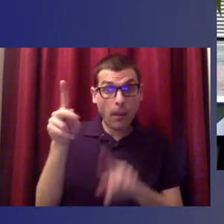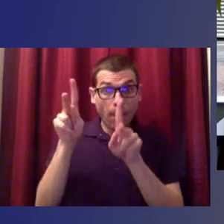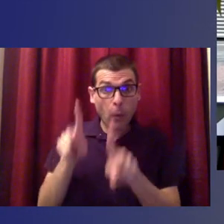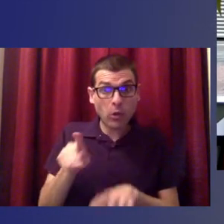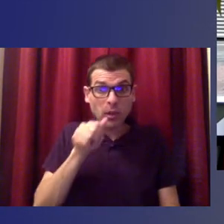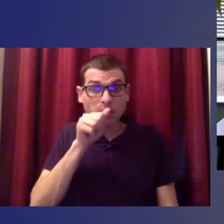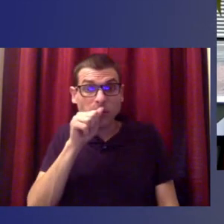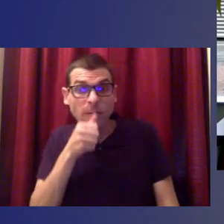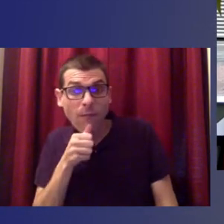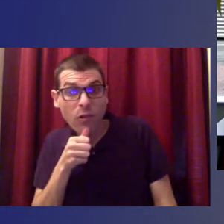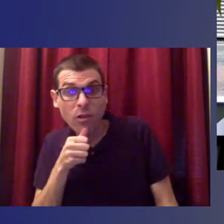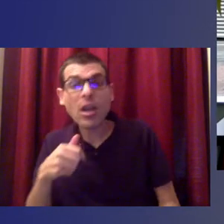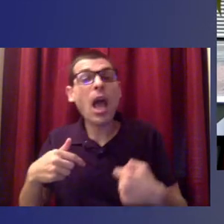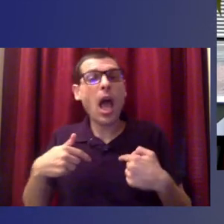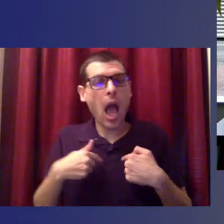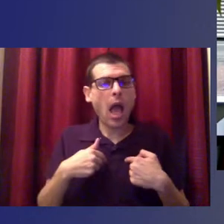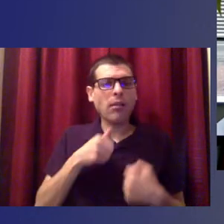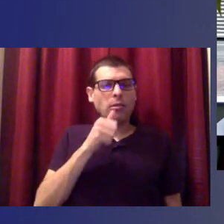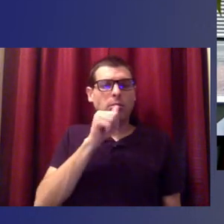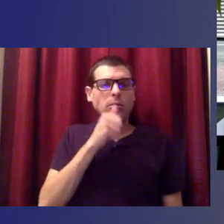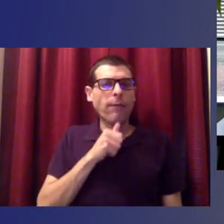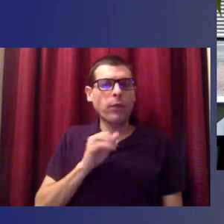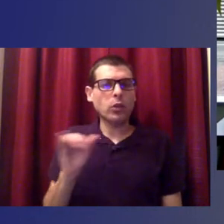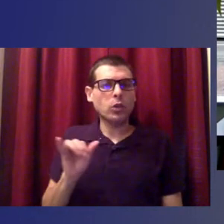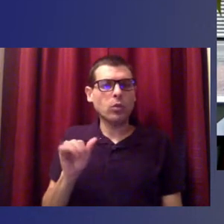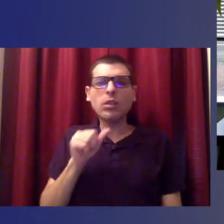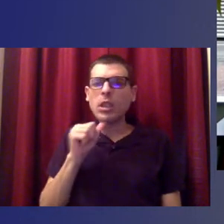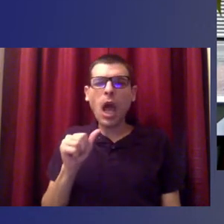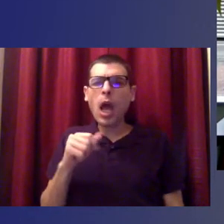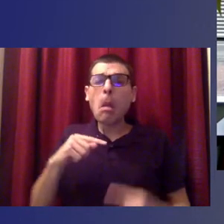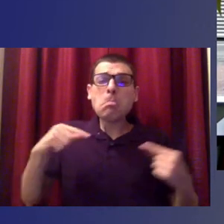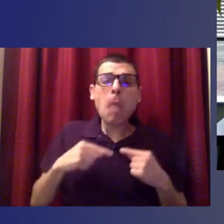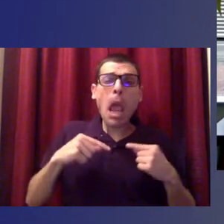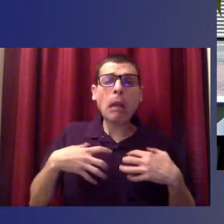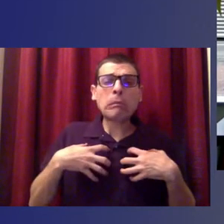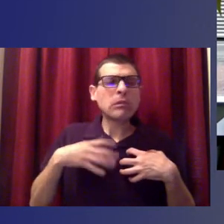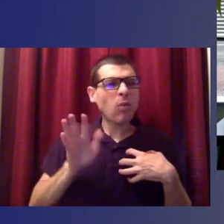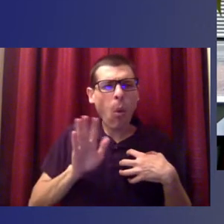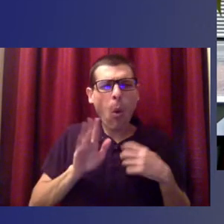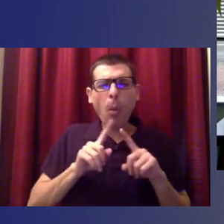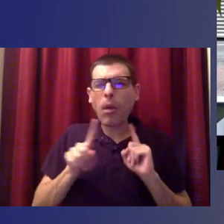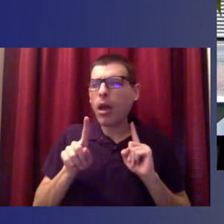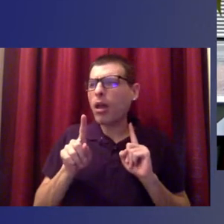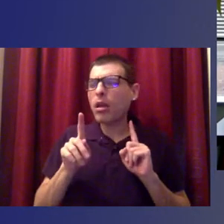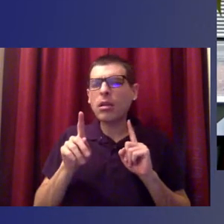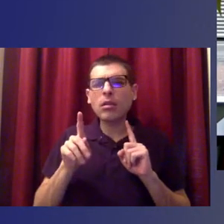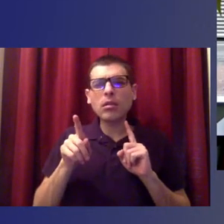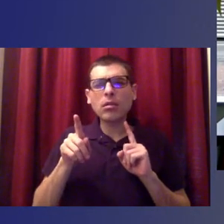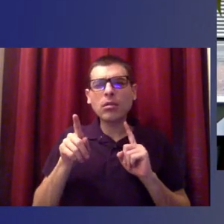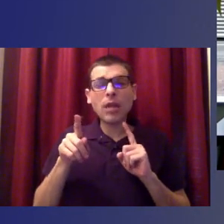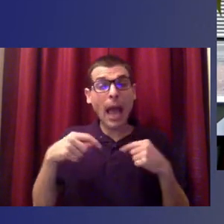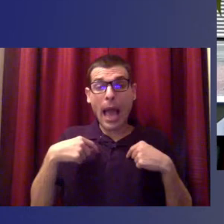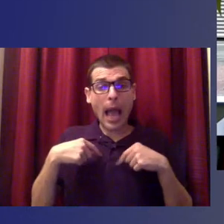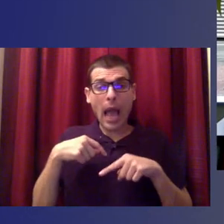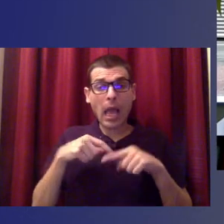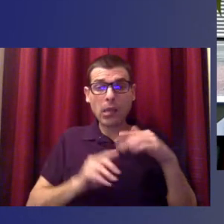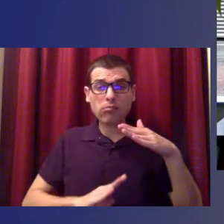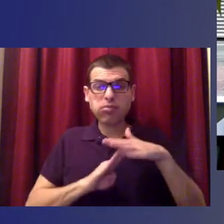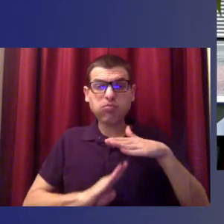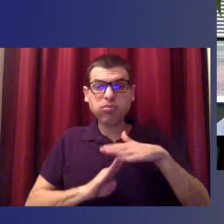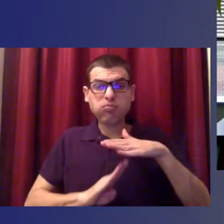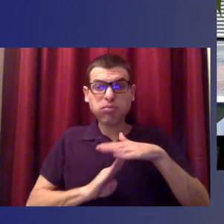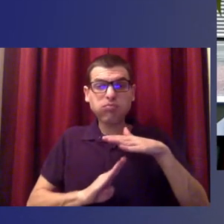just in a painful way, but my success, our success and the success of our entire community depends